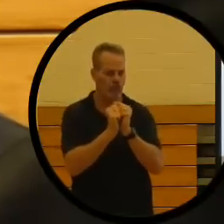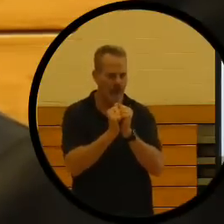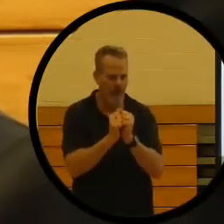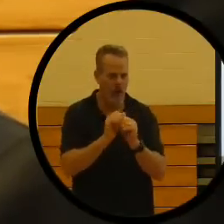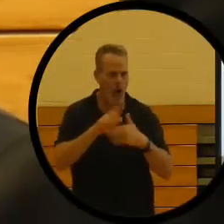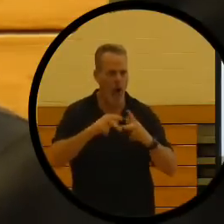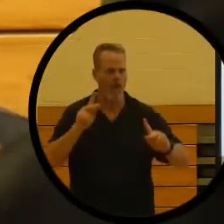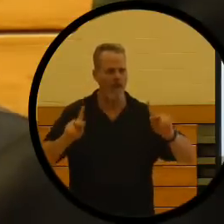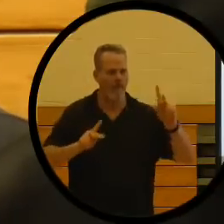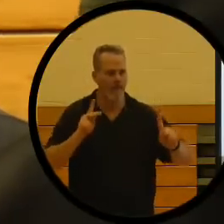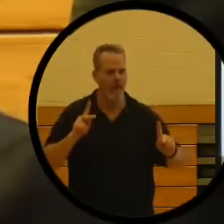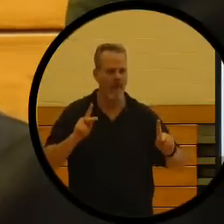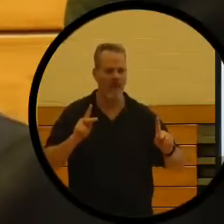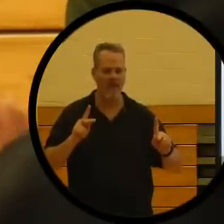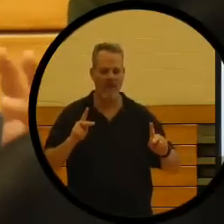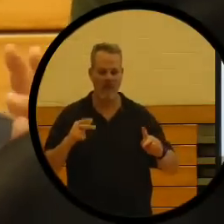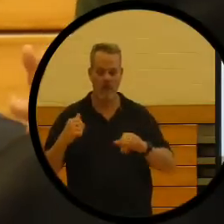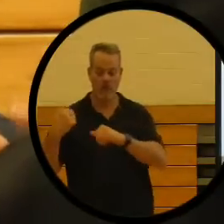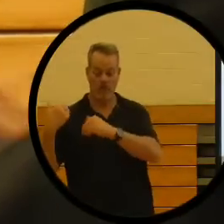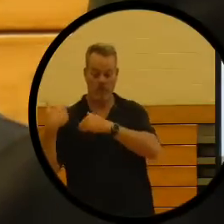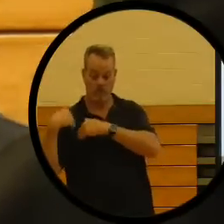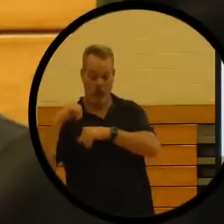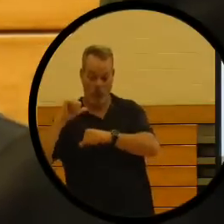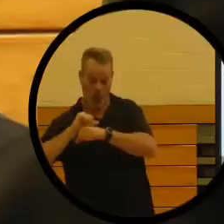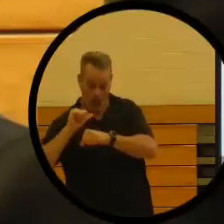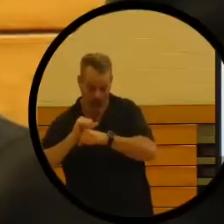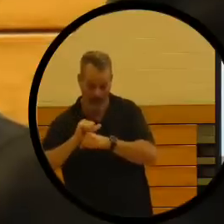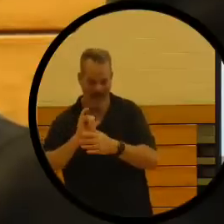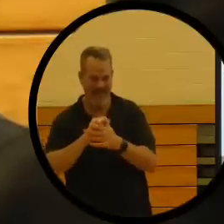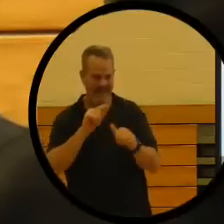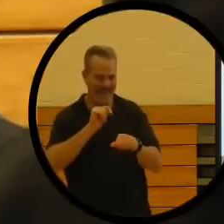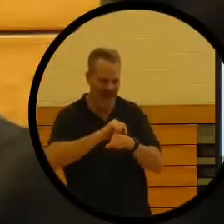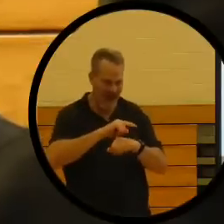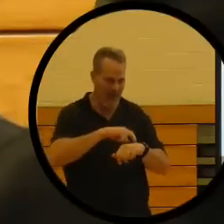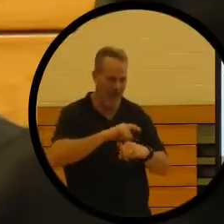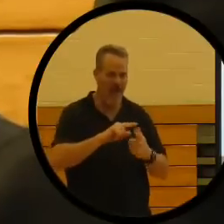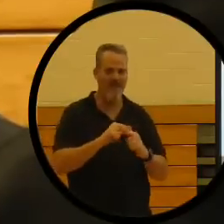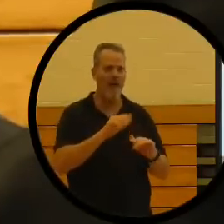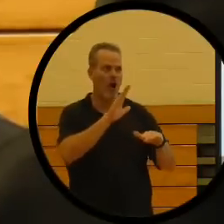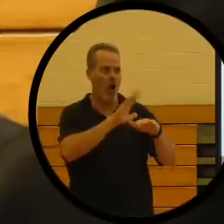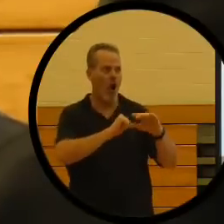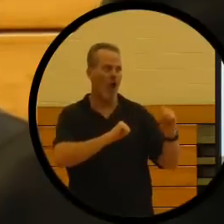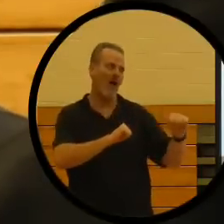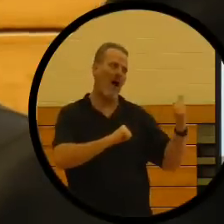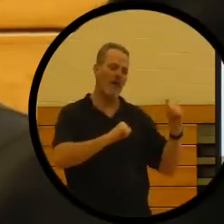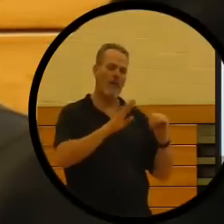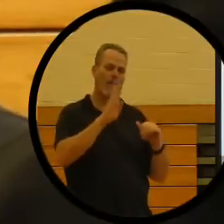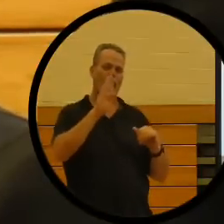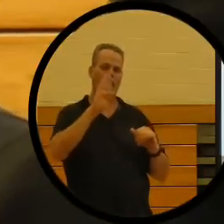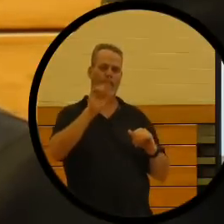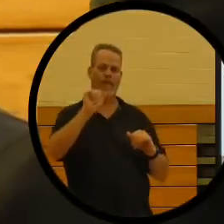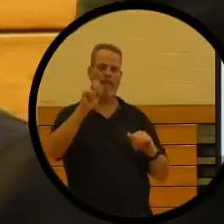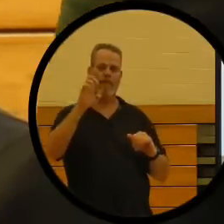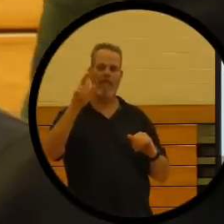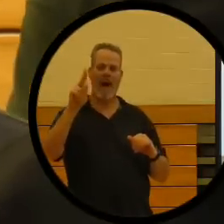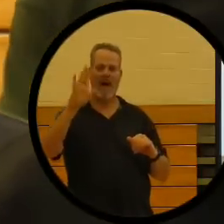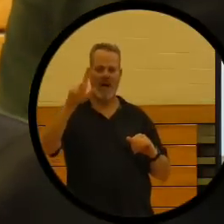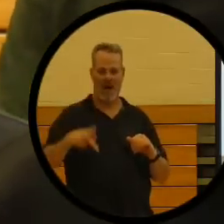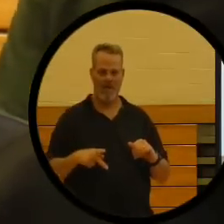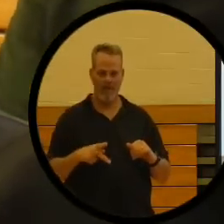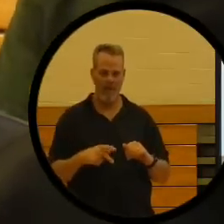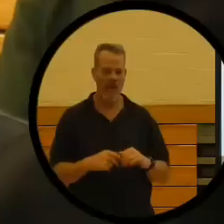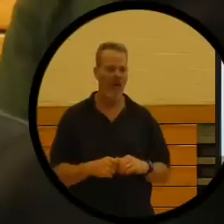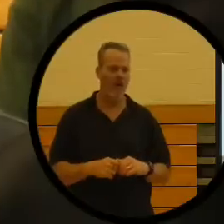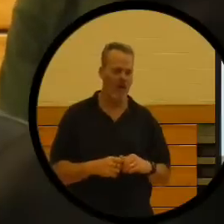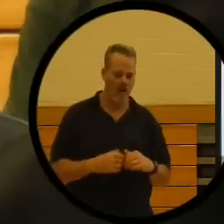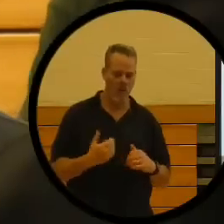folks that are on duty at that time, and they'll probably call back other officers, many other departments, public